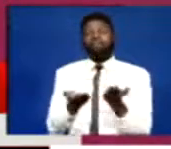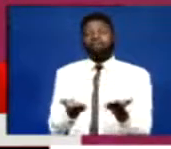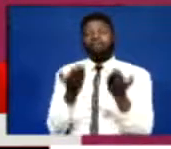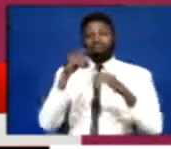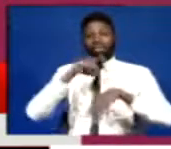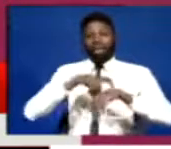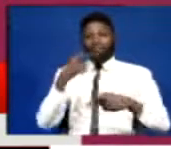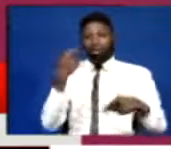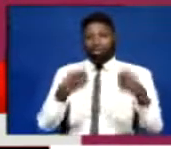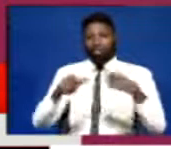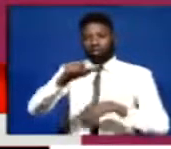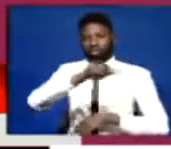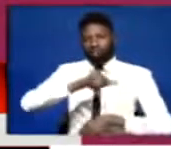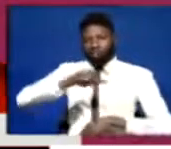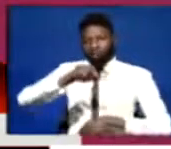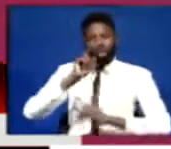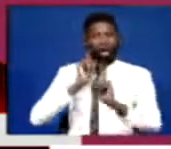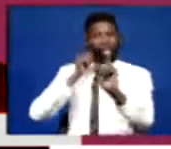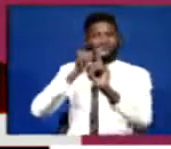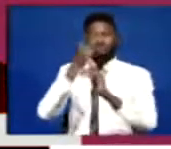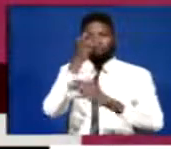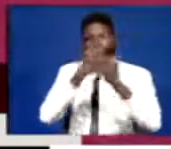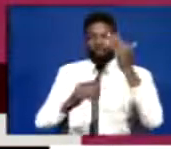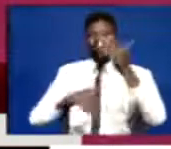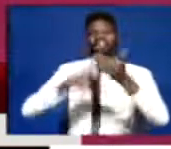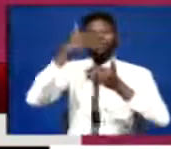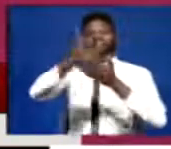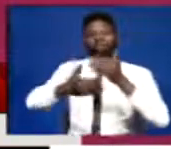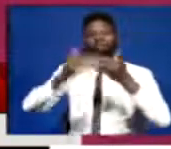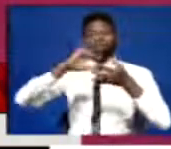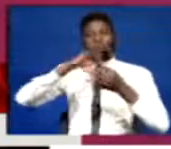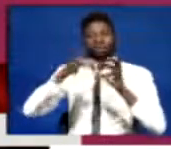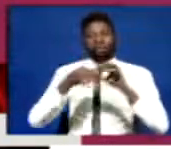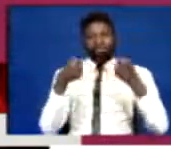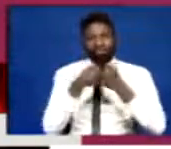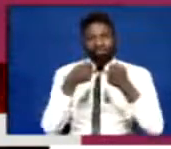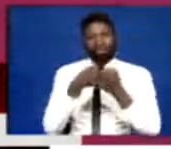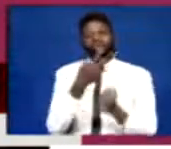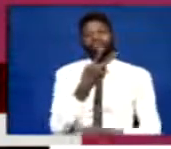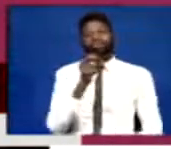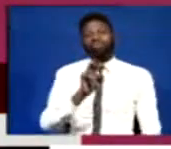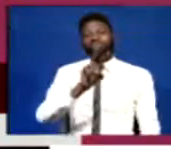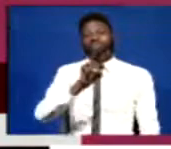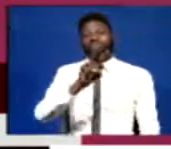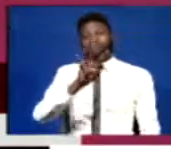locally with the target of making a mark at the next Olympic Games in 2024 in Paris,